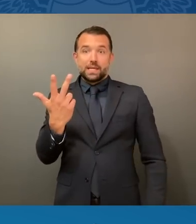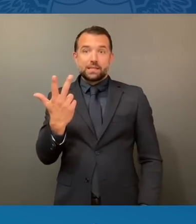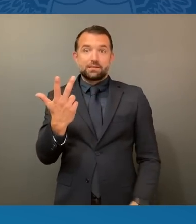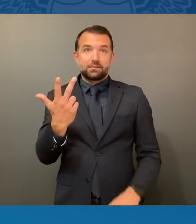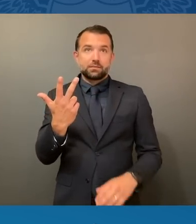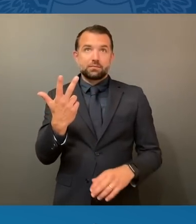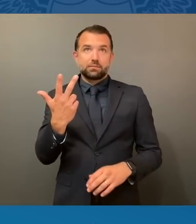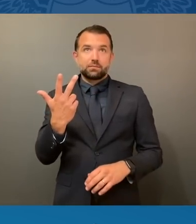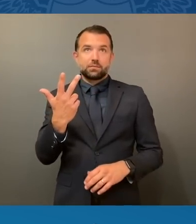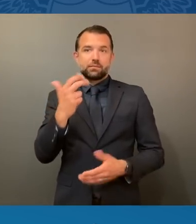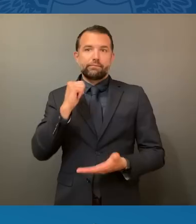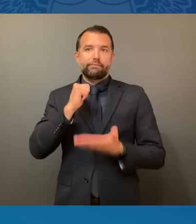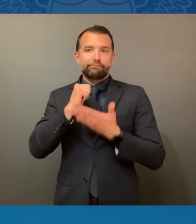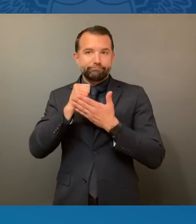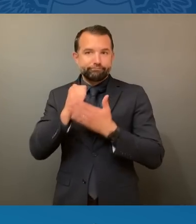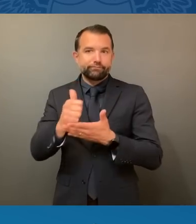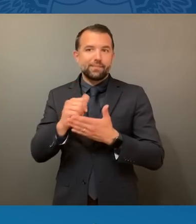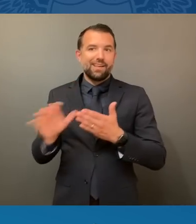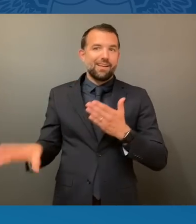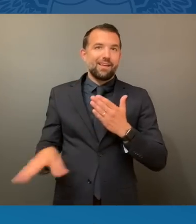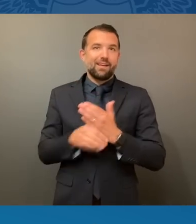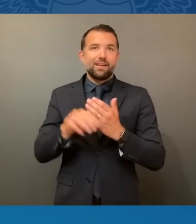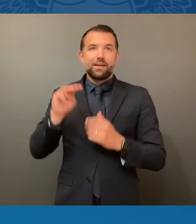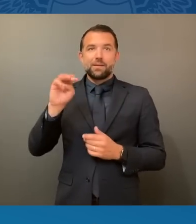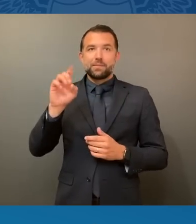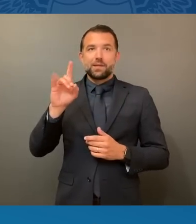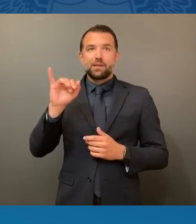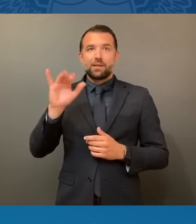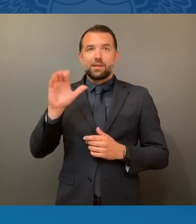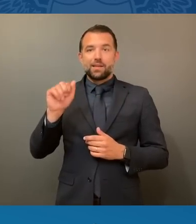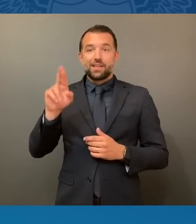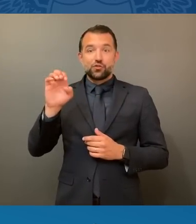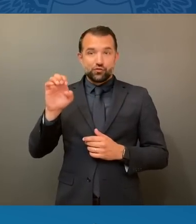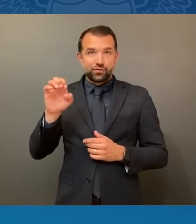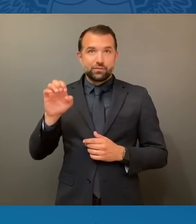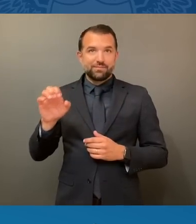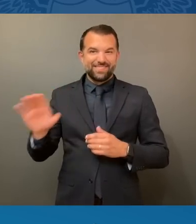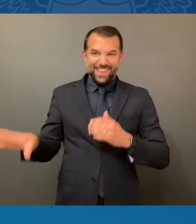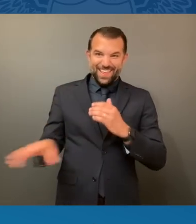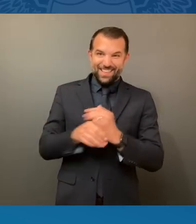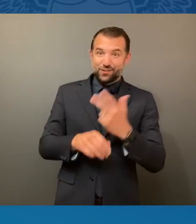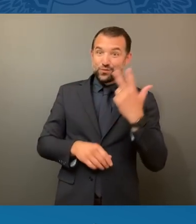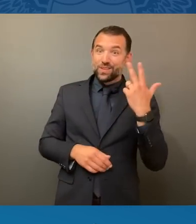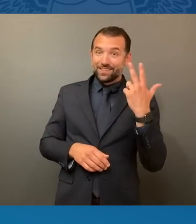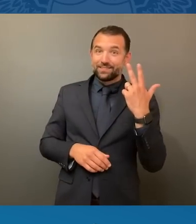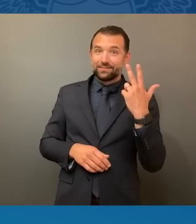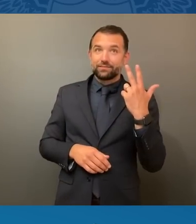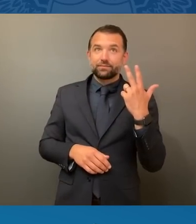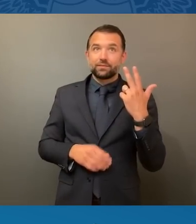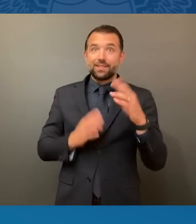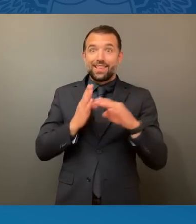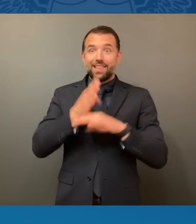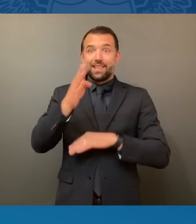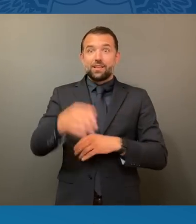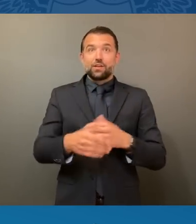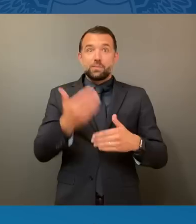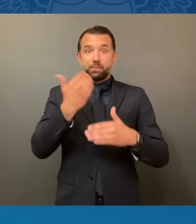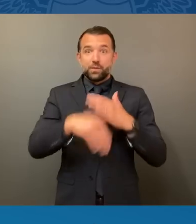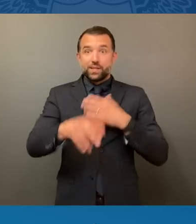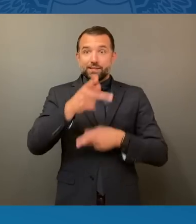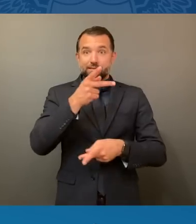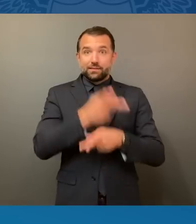and basically put a lot of pressure on this and said, all states need to extend postpartum care up to 12